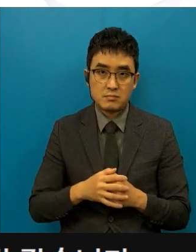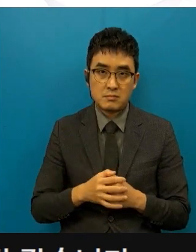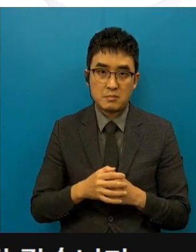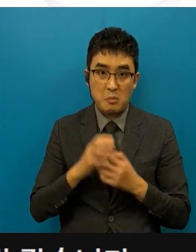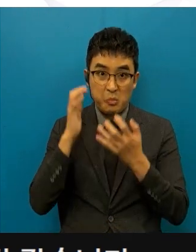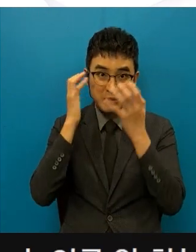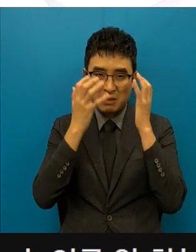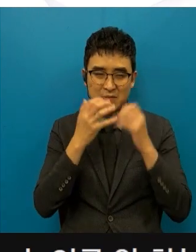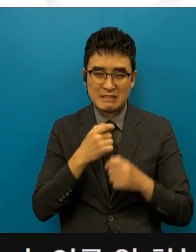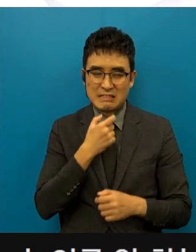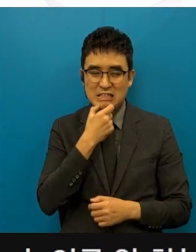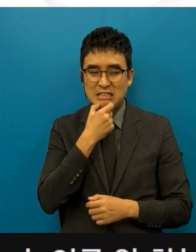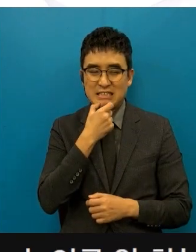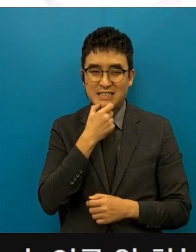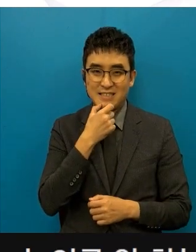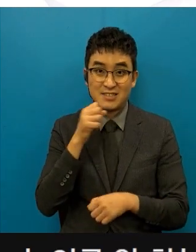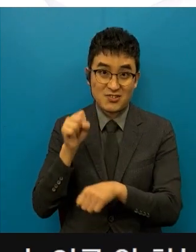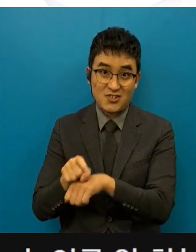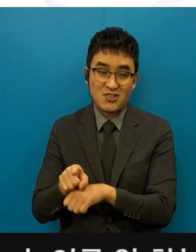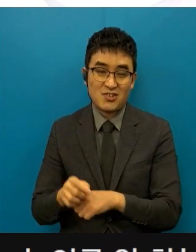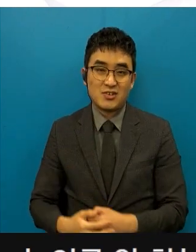Please.